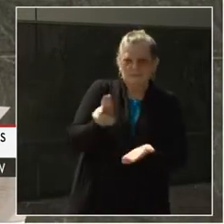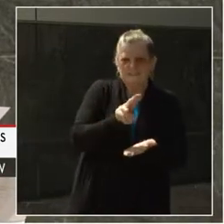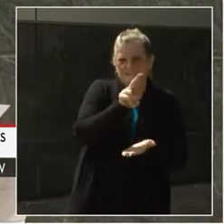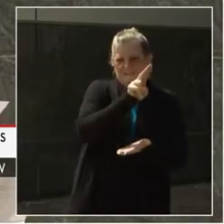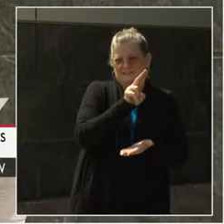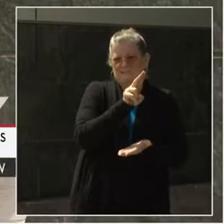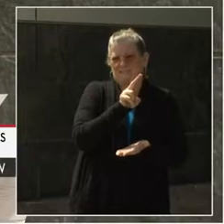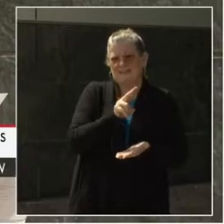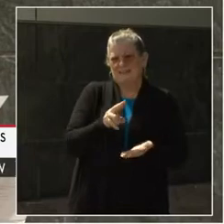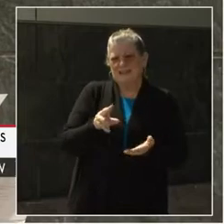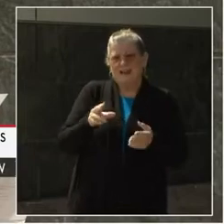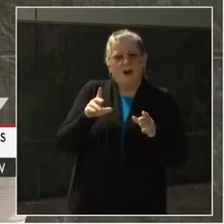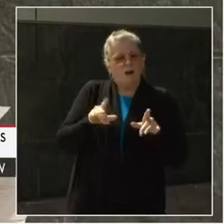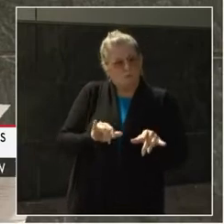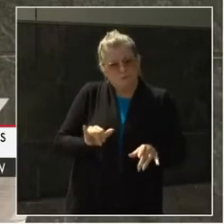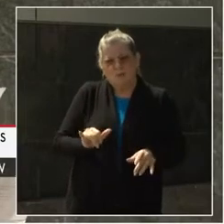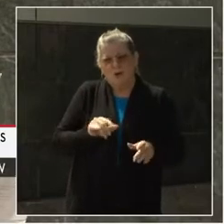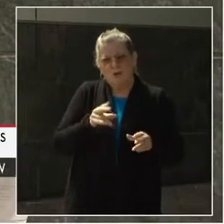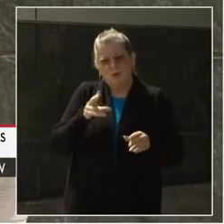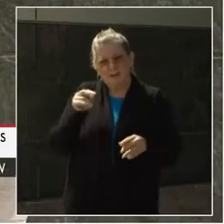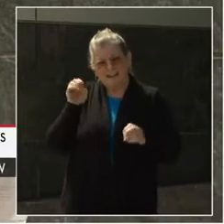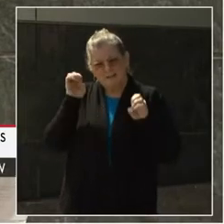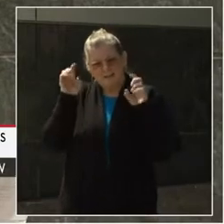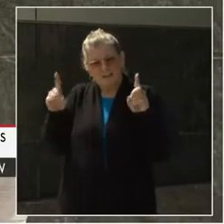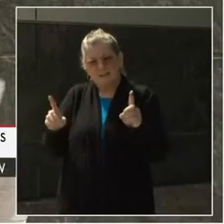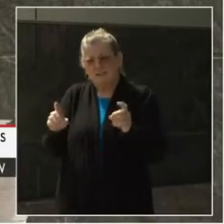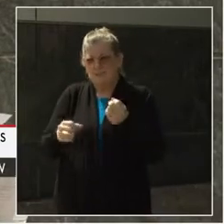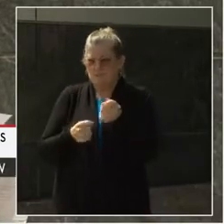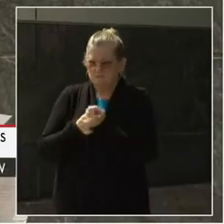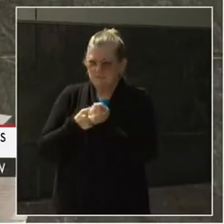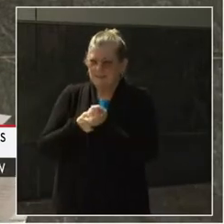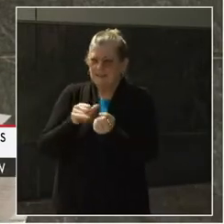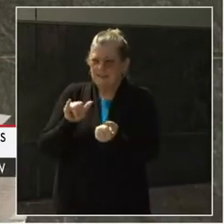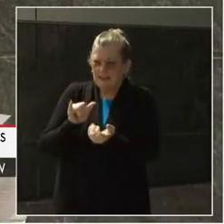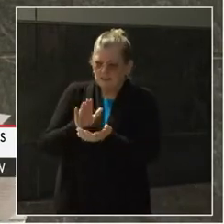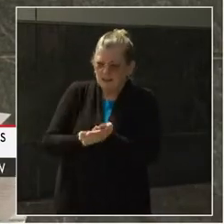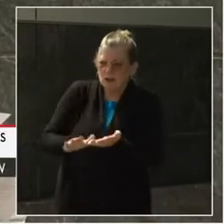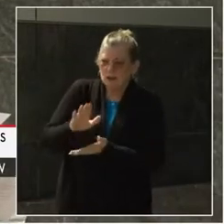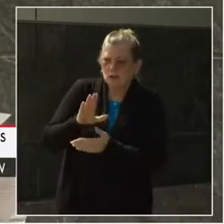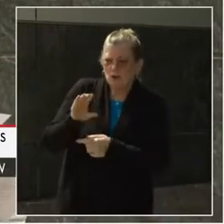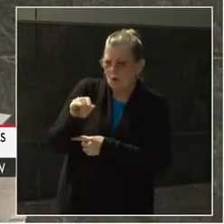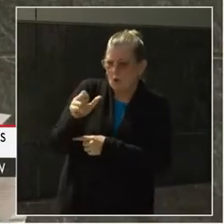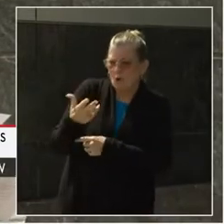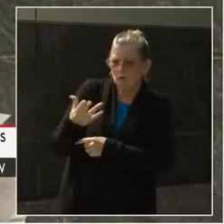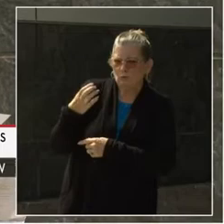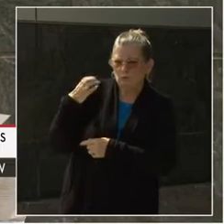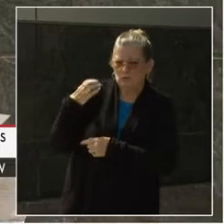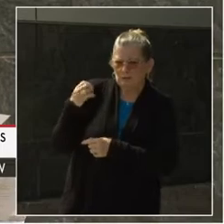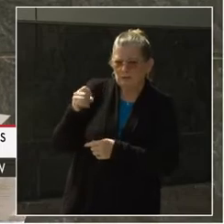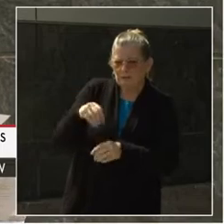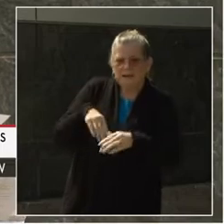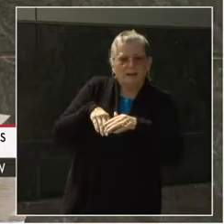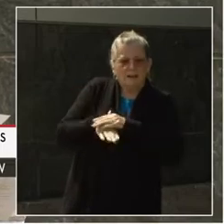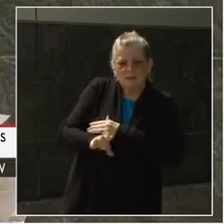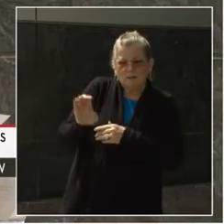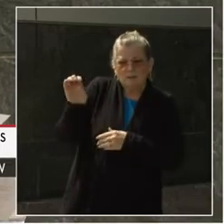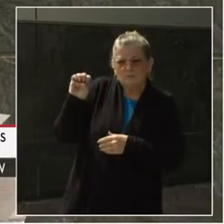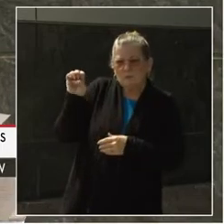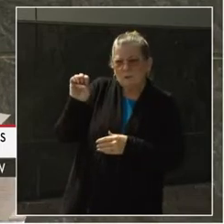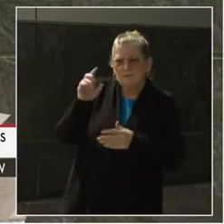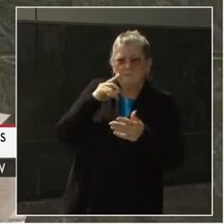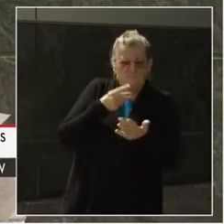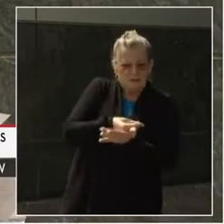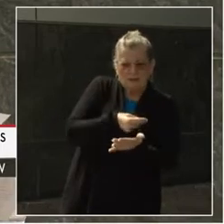wraparound educational services and support such as college coaching, access to emergency funds to help cover the cost of additional